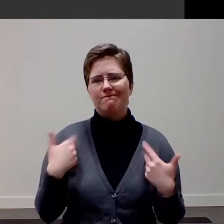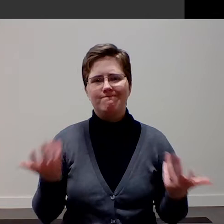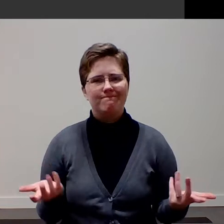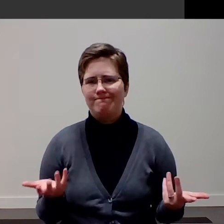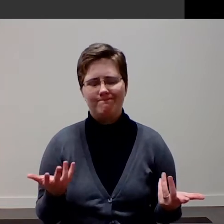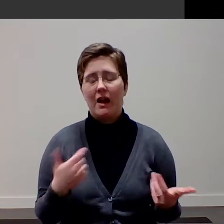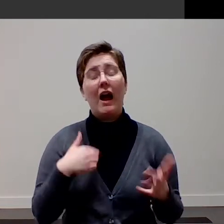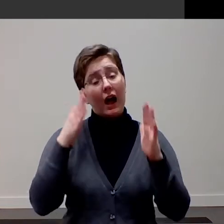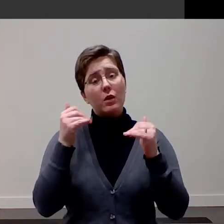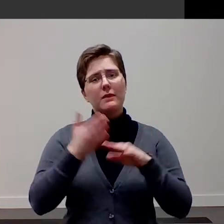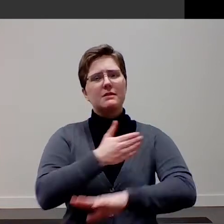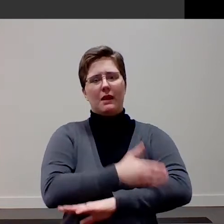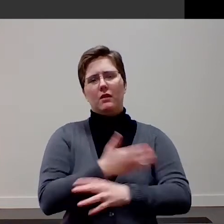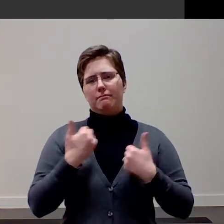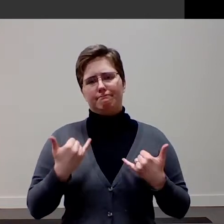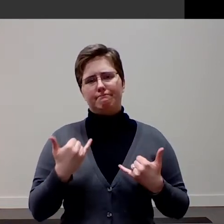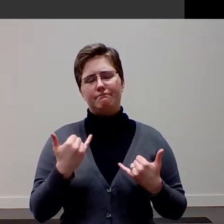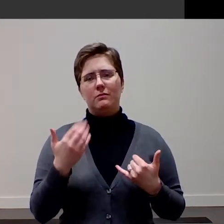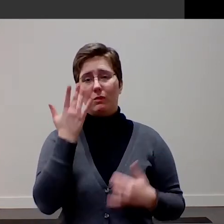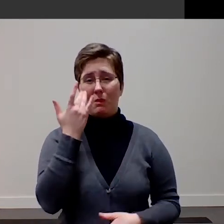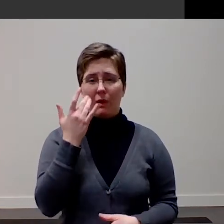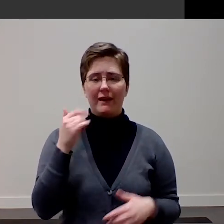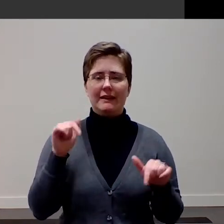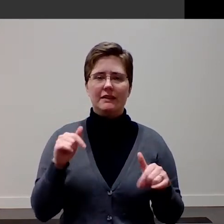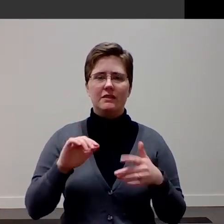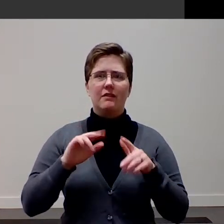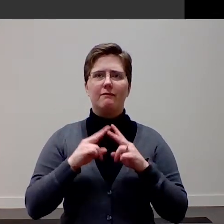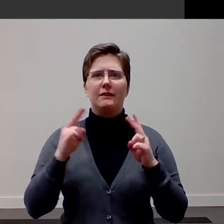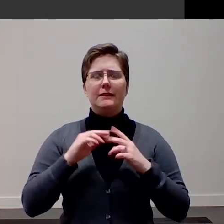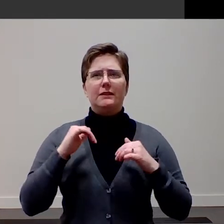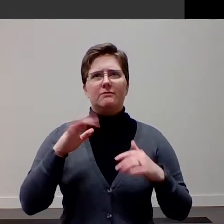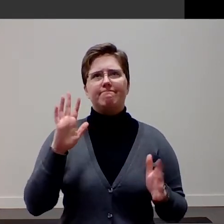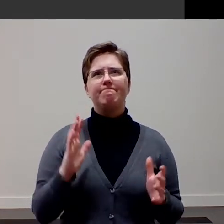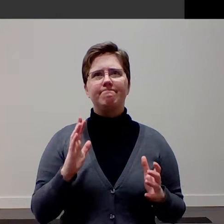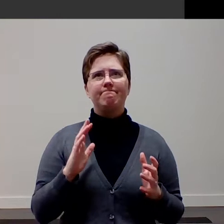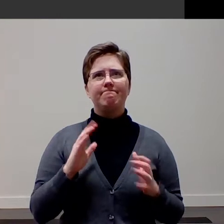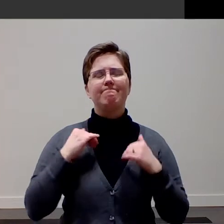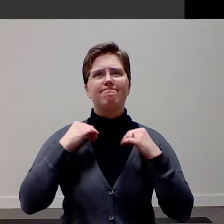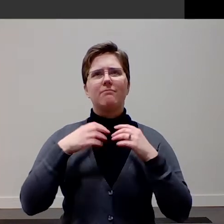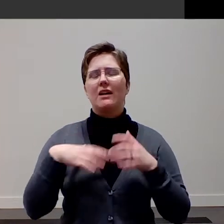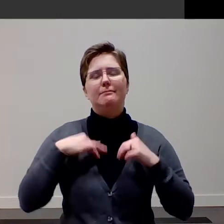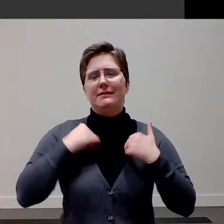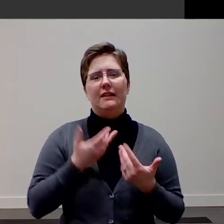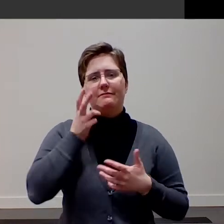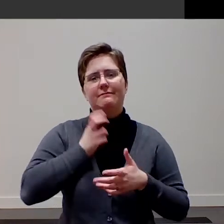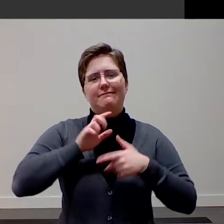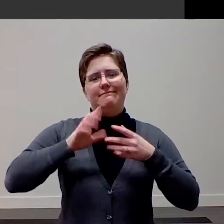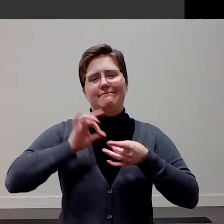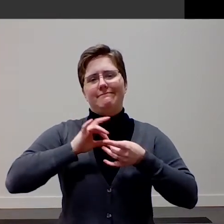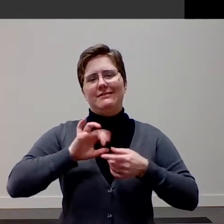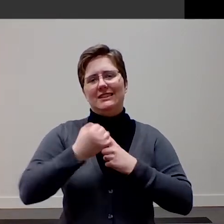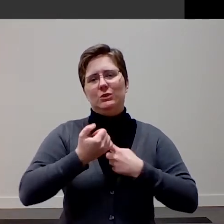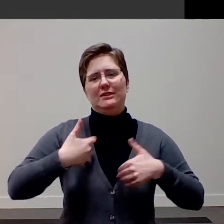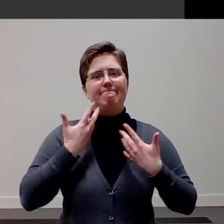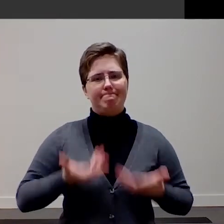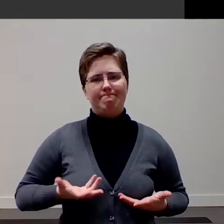I just hope things get better, because this is getting very tiresome being in this situation. So I guess the